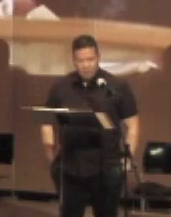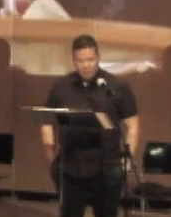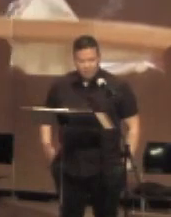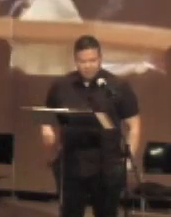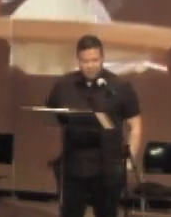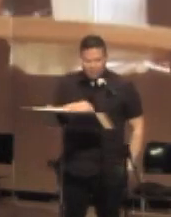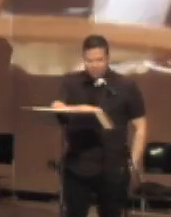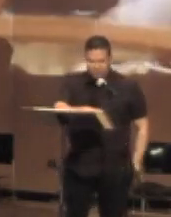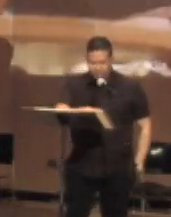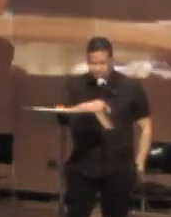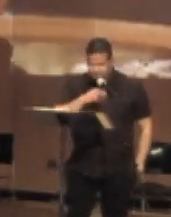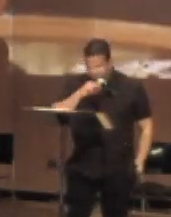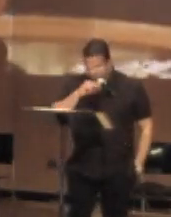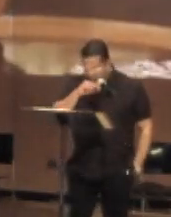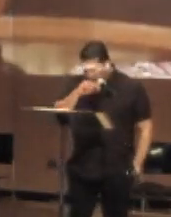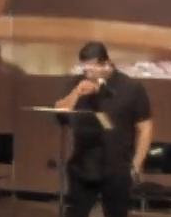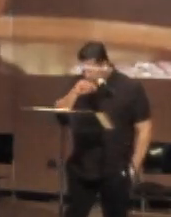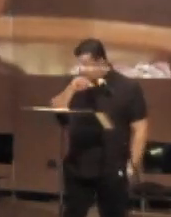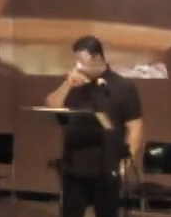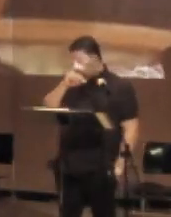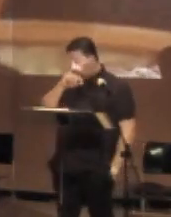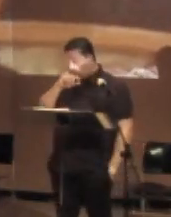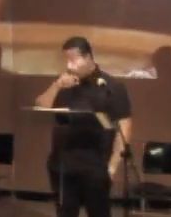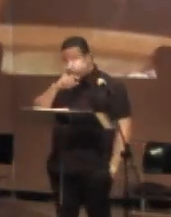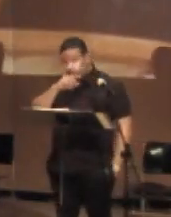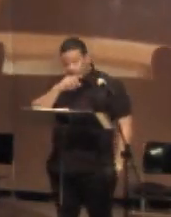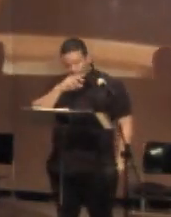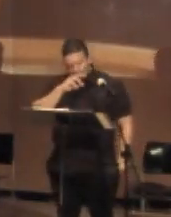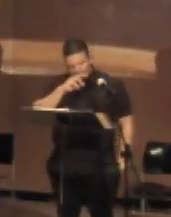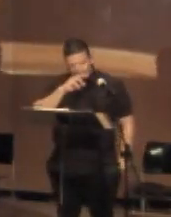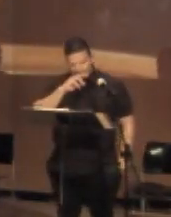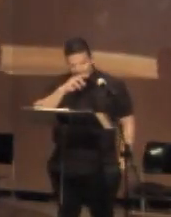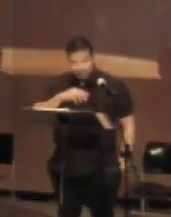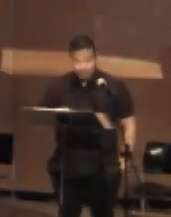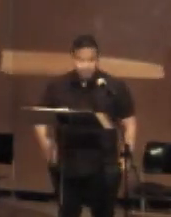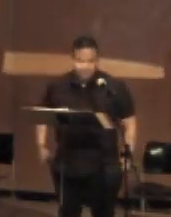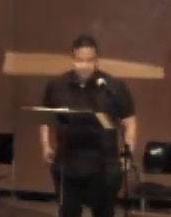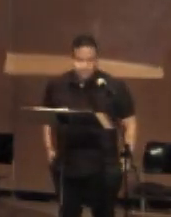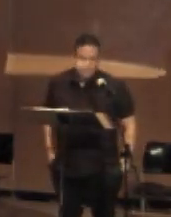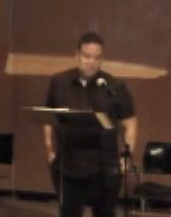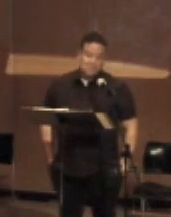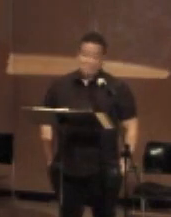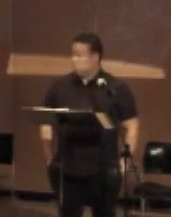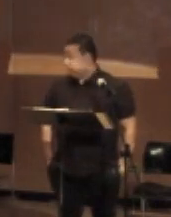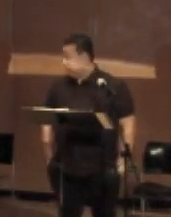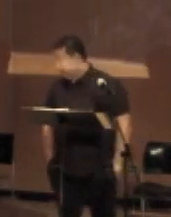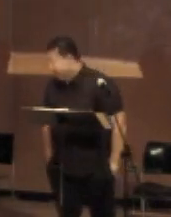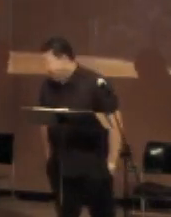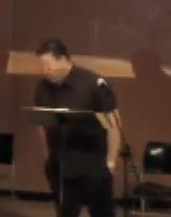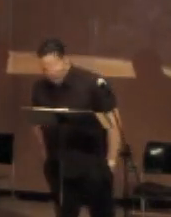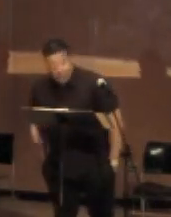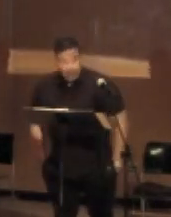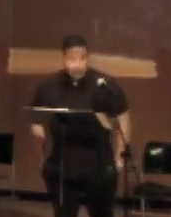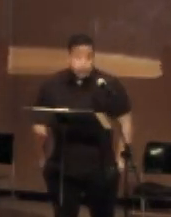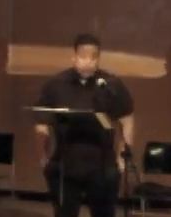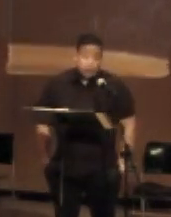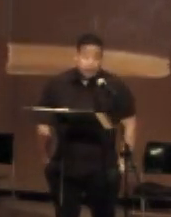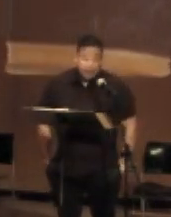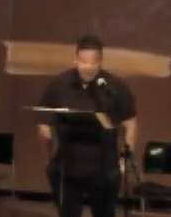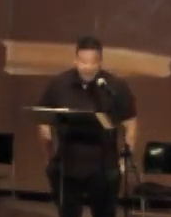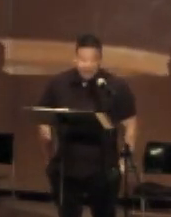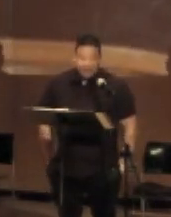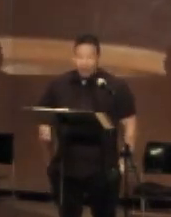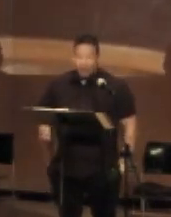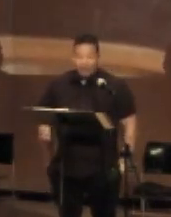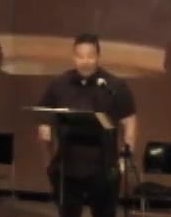work and then of course he's coming yeah him the brother Ola